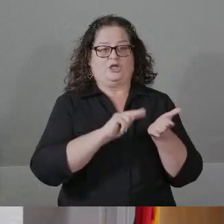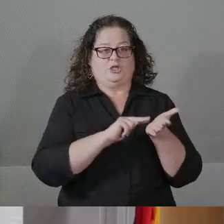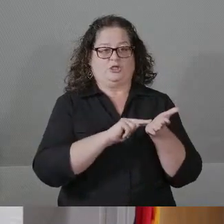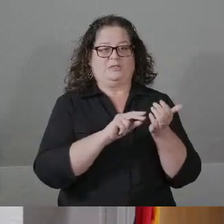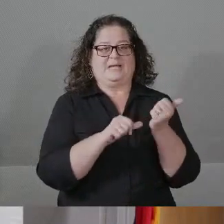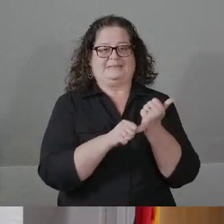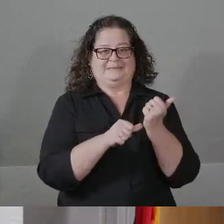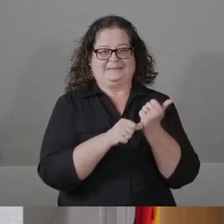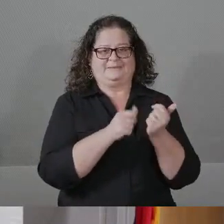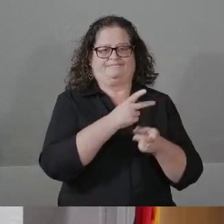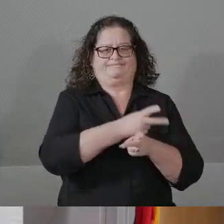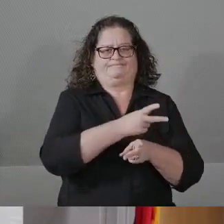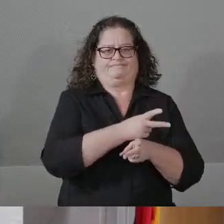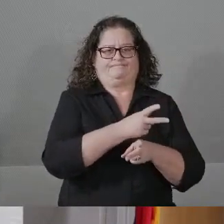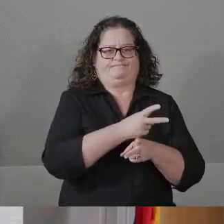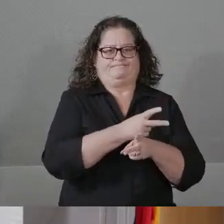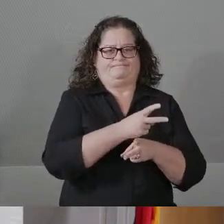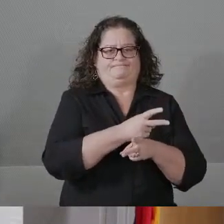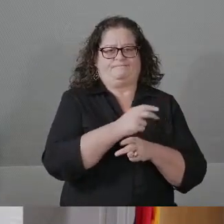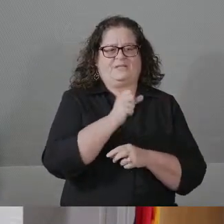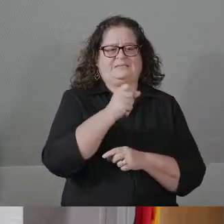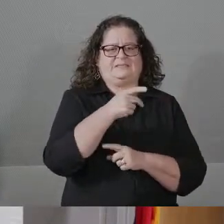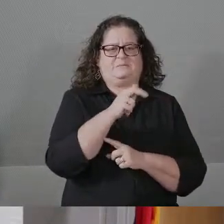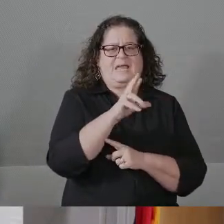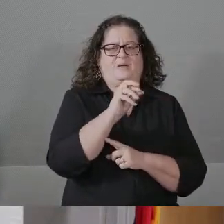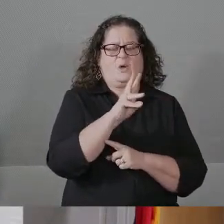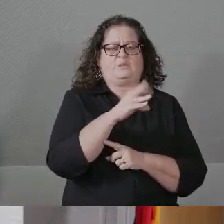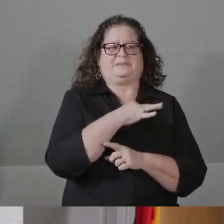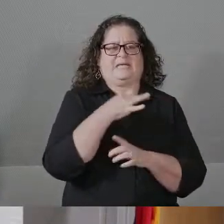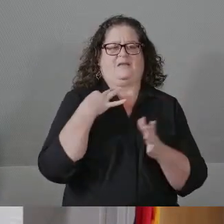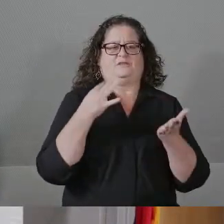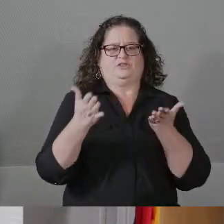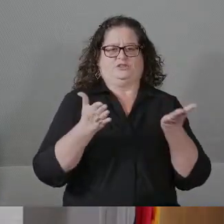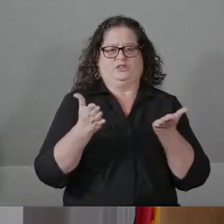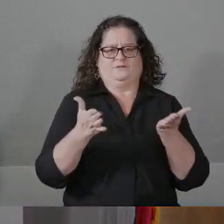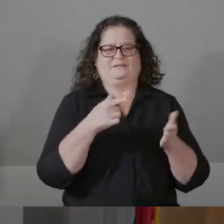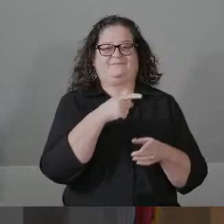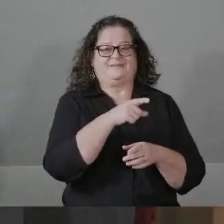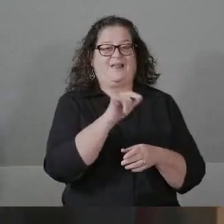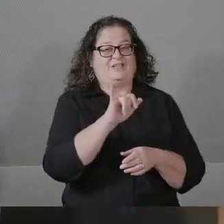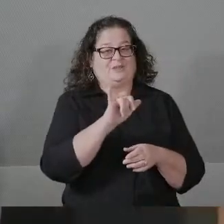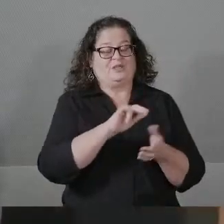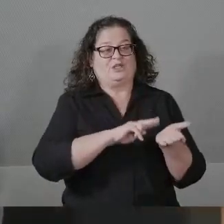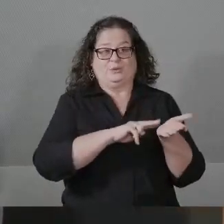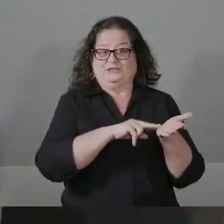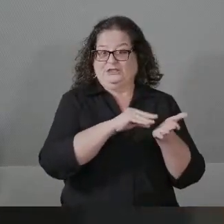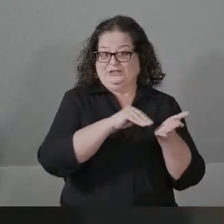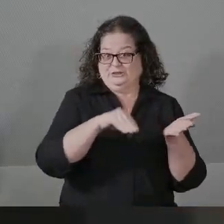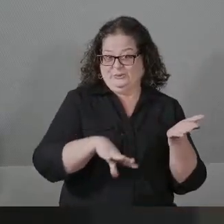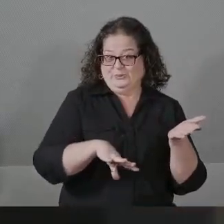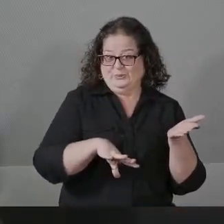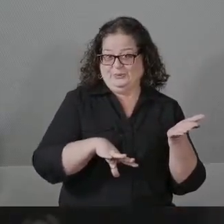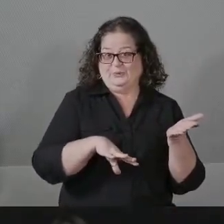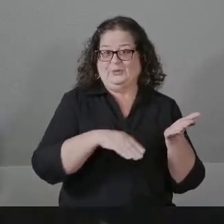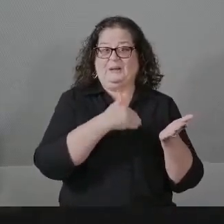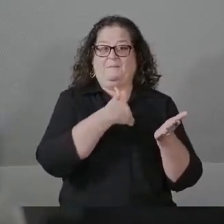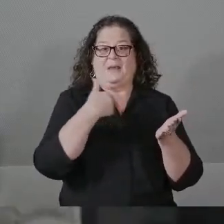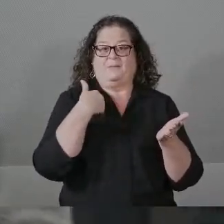Sparrow Staffing Services. He is a Block 4 nursing student and a member of the Black Nurses Association.